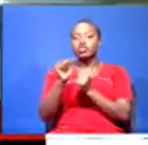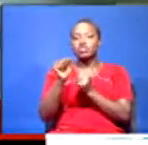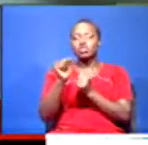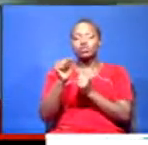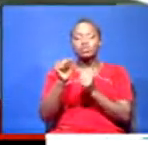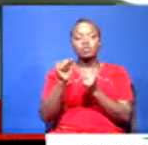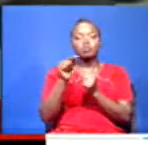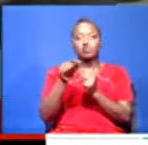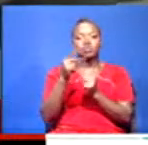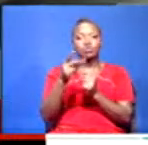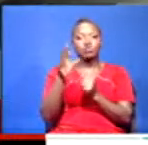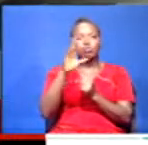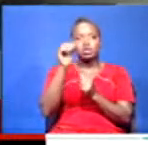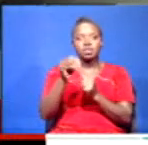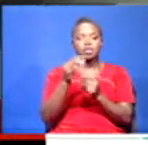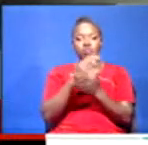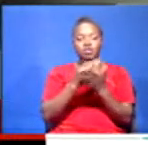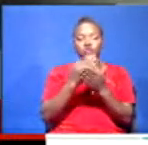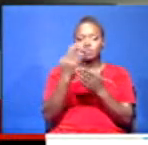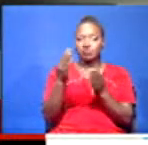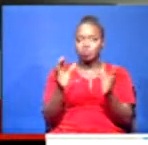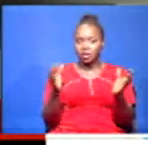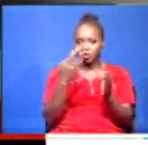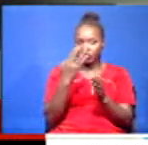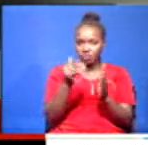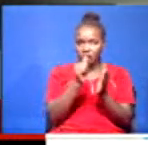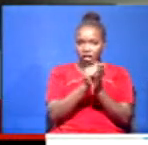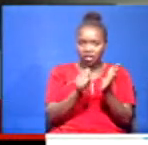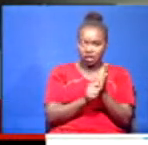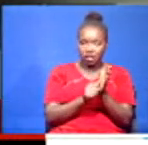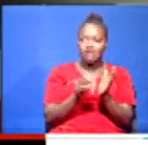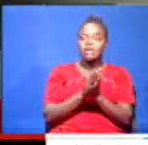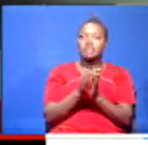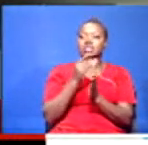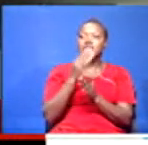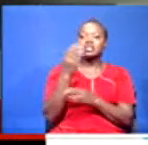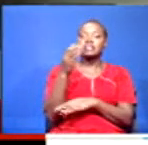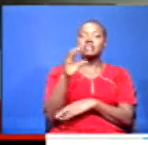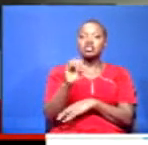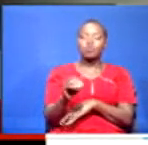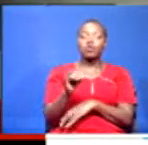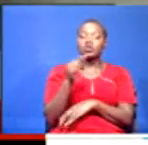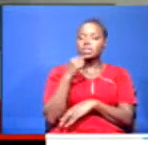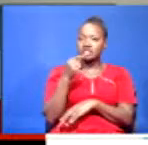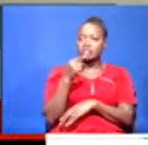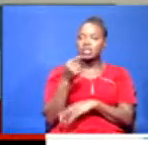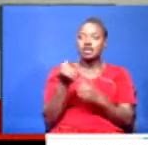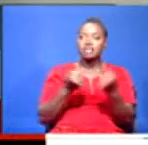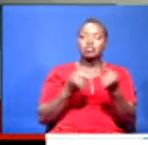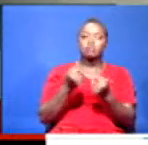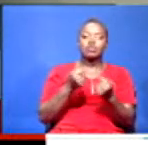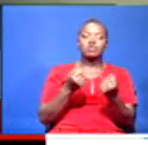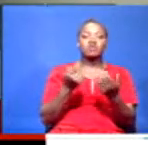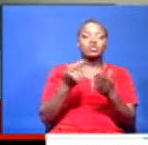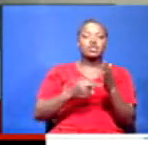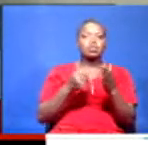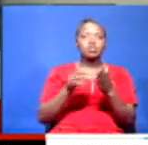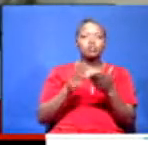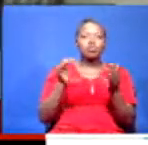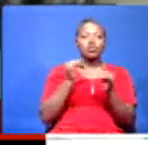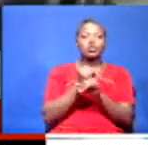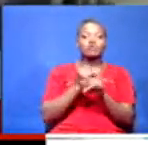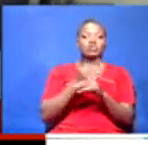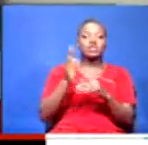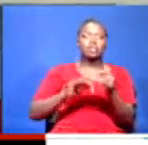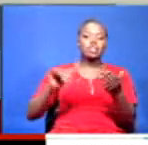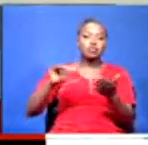part of the Big Four agenda. The KEPSA CEO said that the automotive industry had a great potential for creating more jobs than the importation